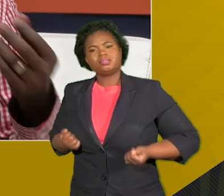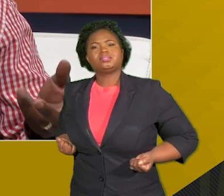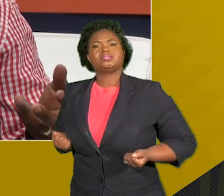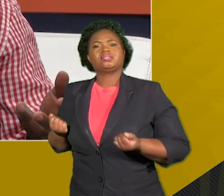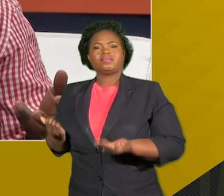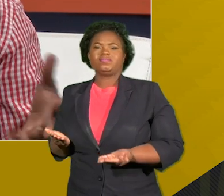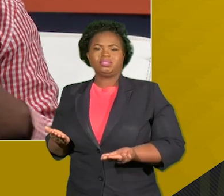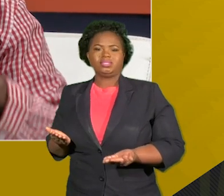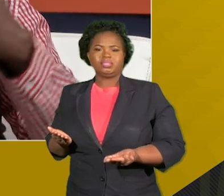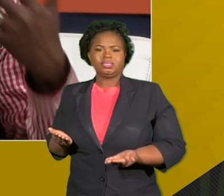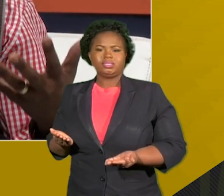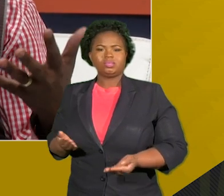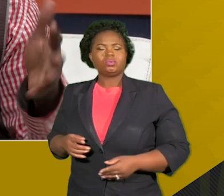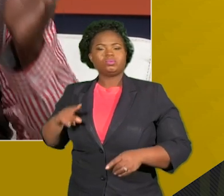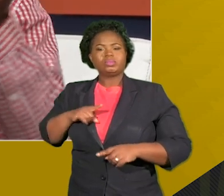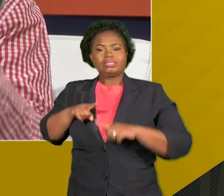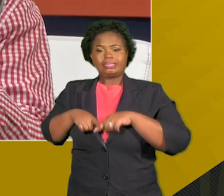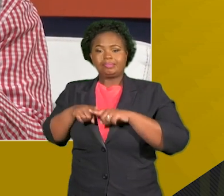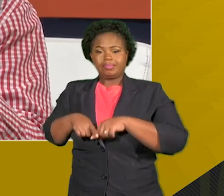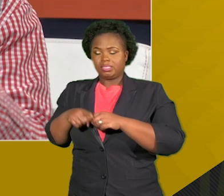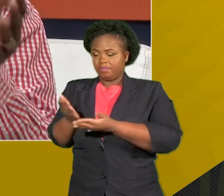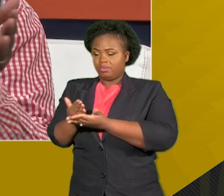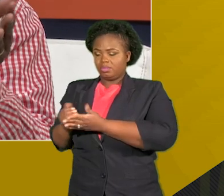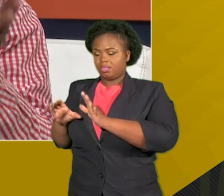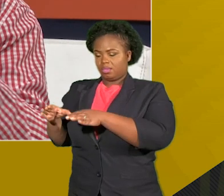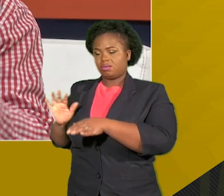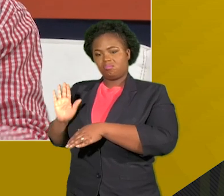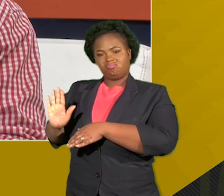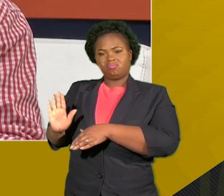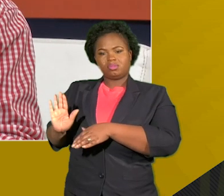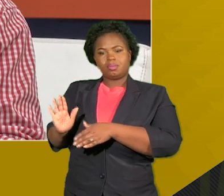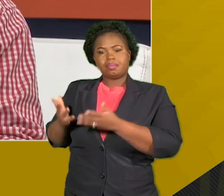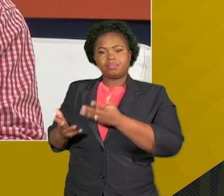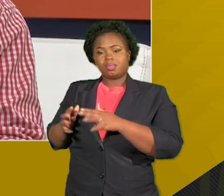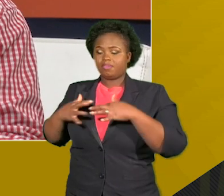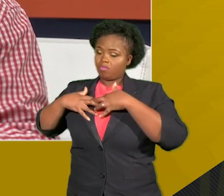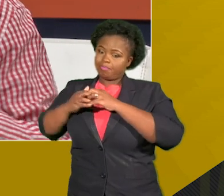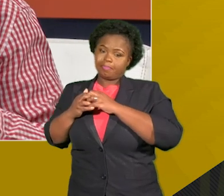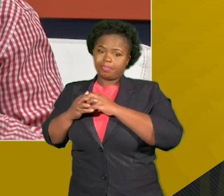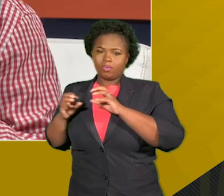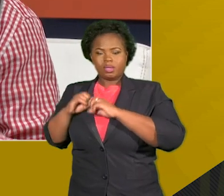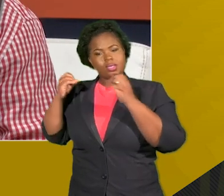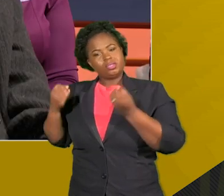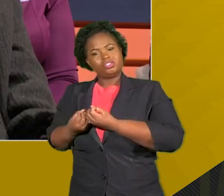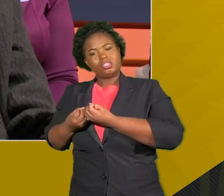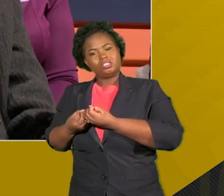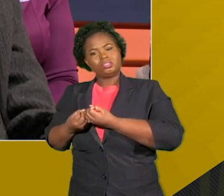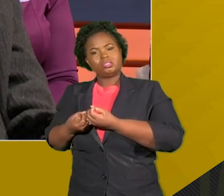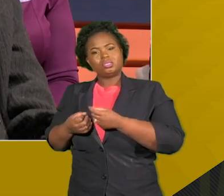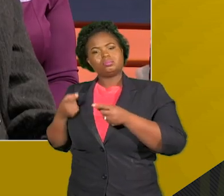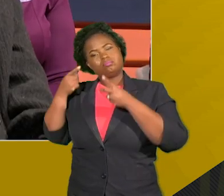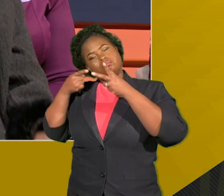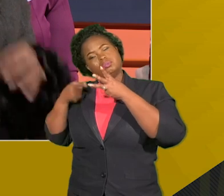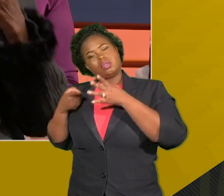offering a service. Kuya depend ukuthi is sector yenu, or when you founded your organization, uyifundele on what premise. Oh,